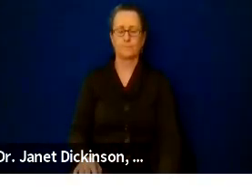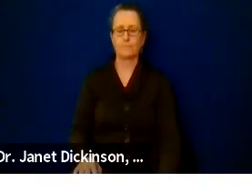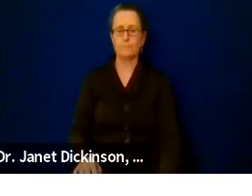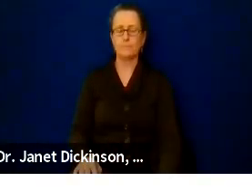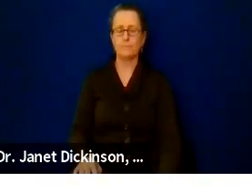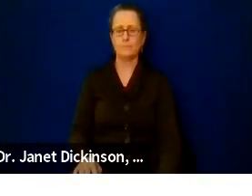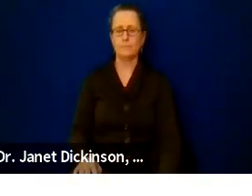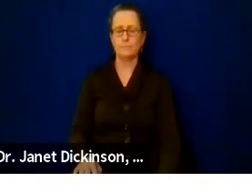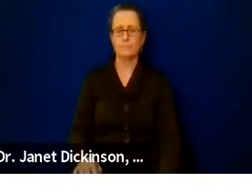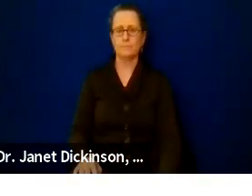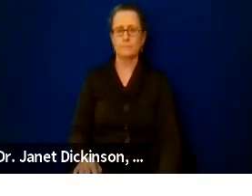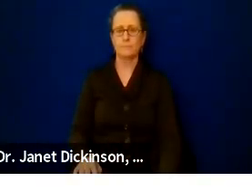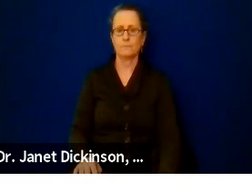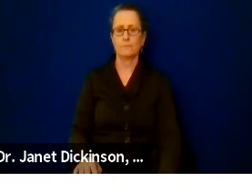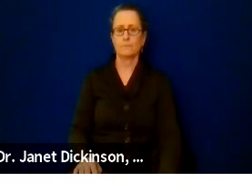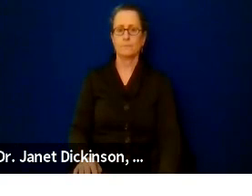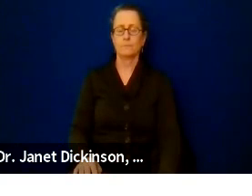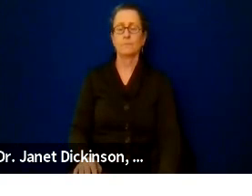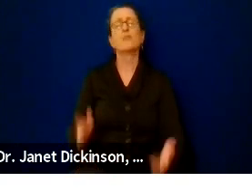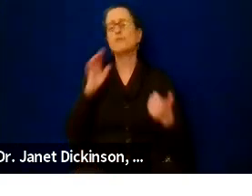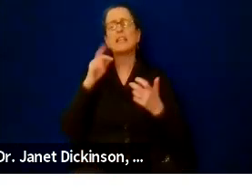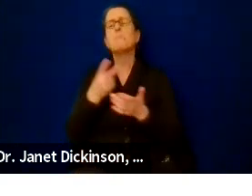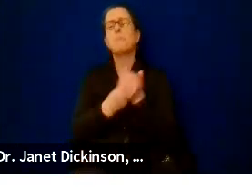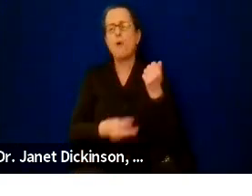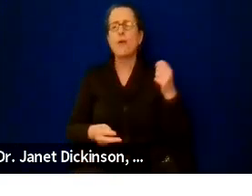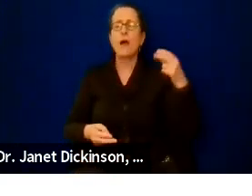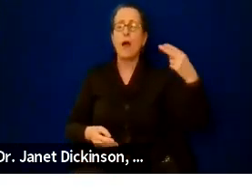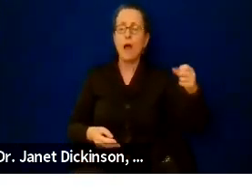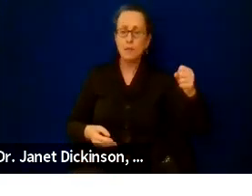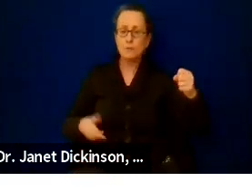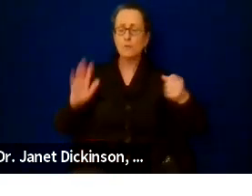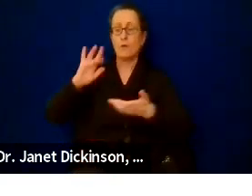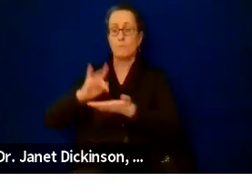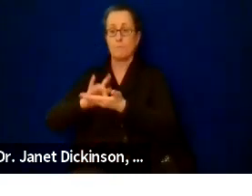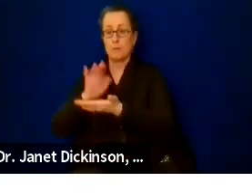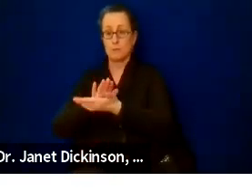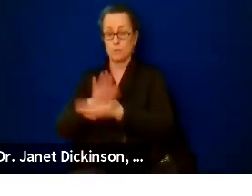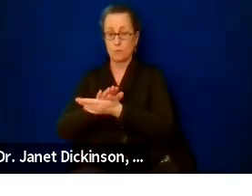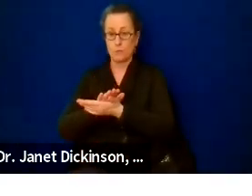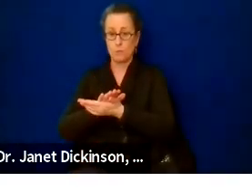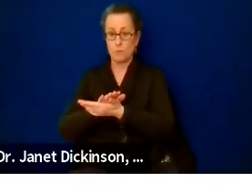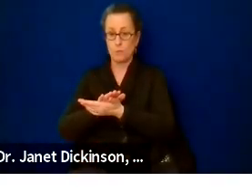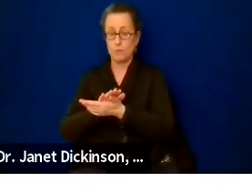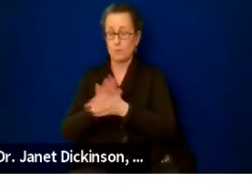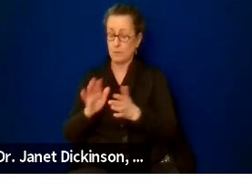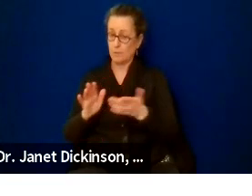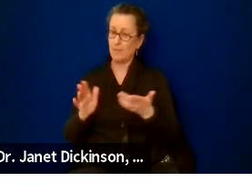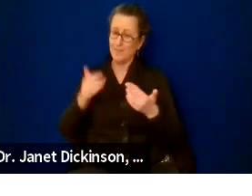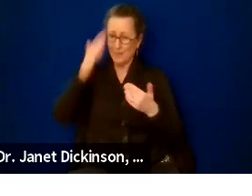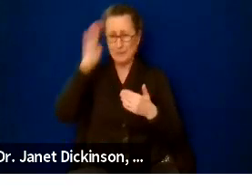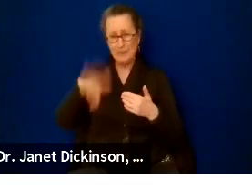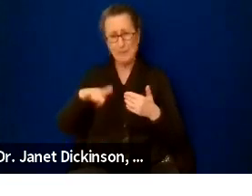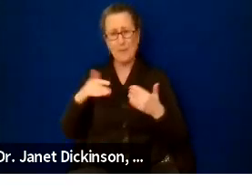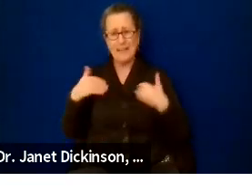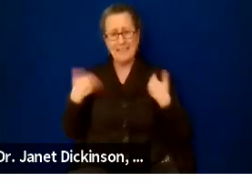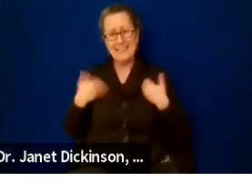school, and they've also included the middle school in this as well, but how will the high school students be monitored to ensure that they're not having physical contact